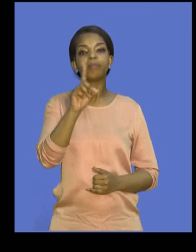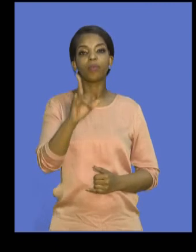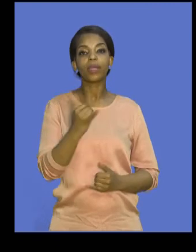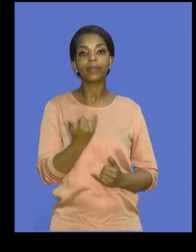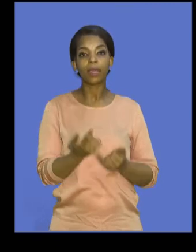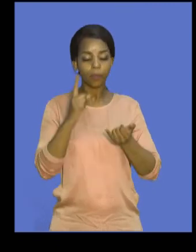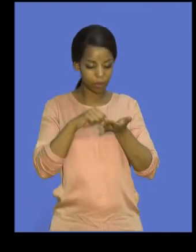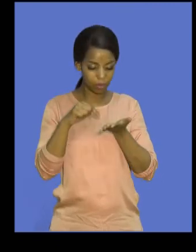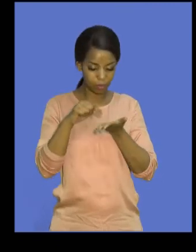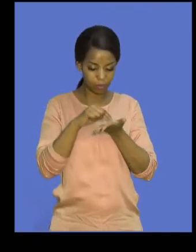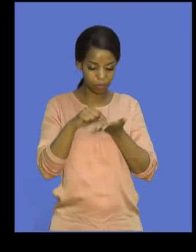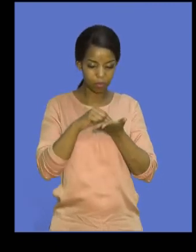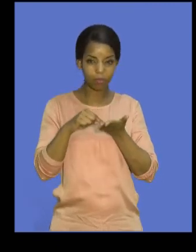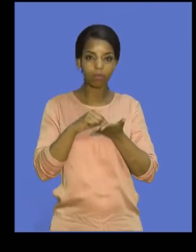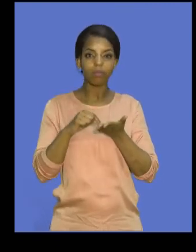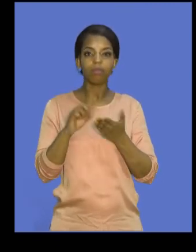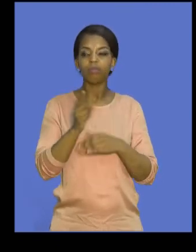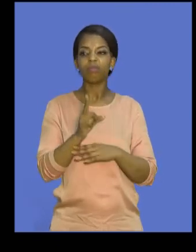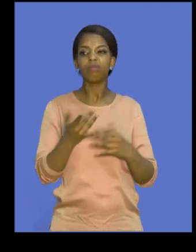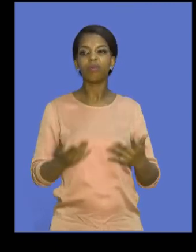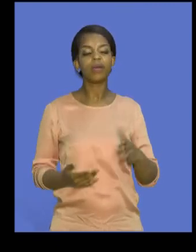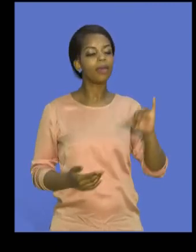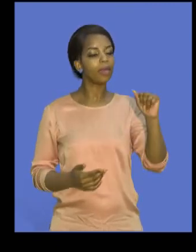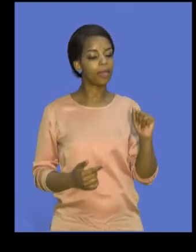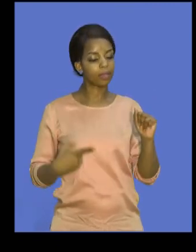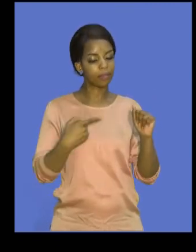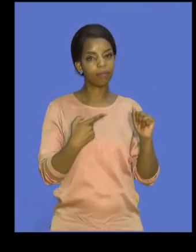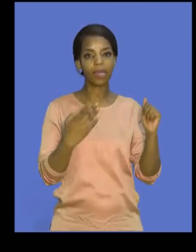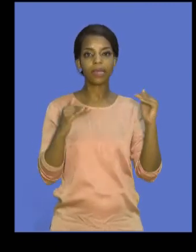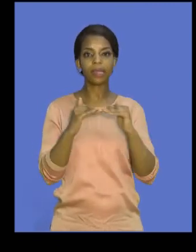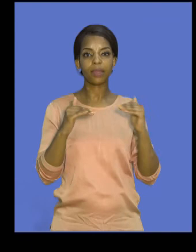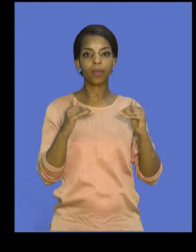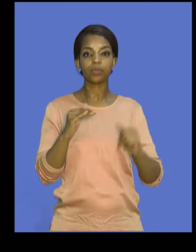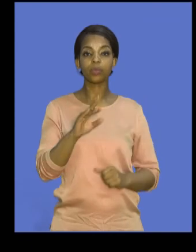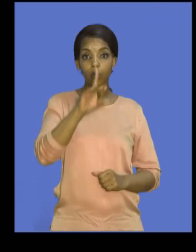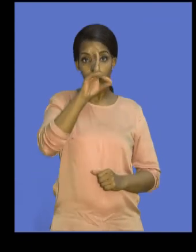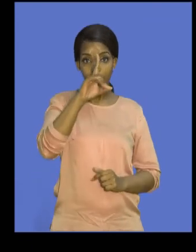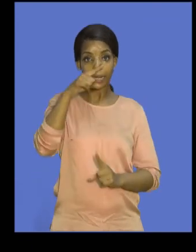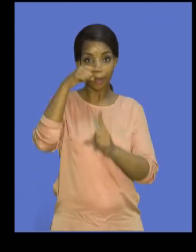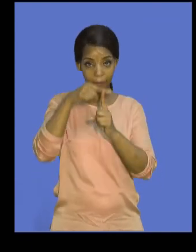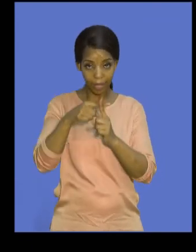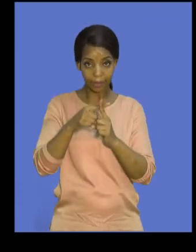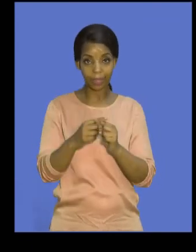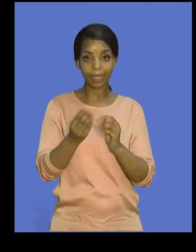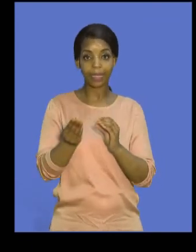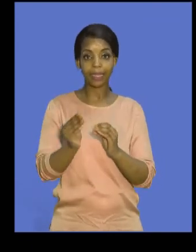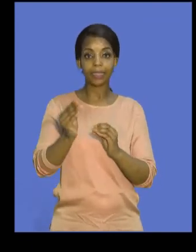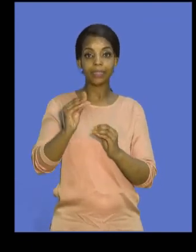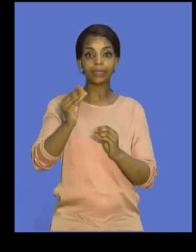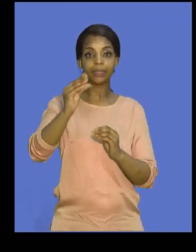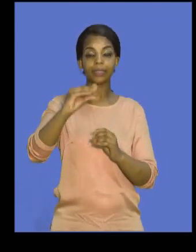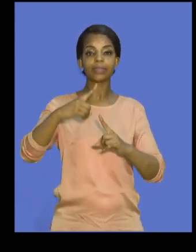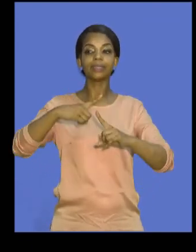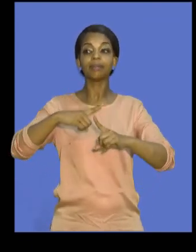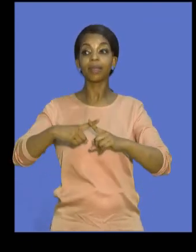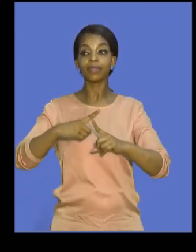is equals to 1 plus the interest multiplied by N, which will be